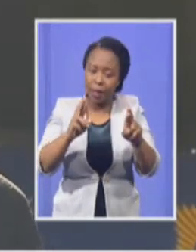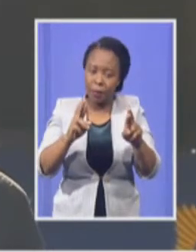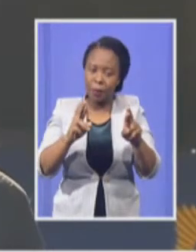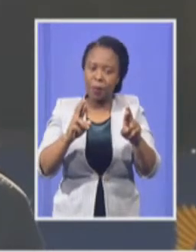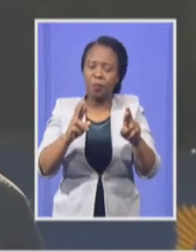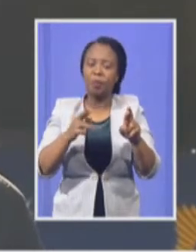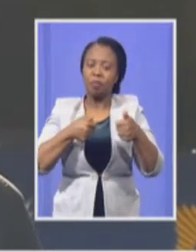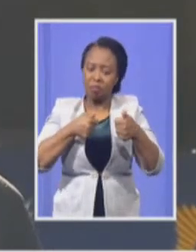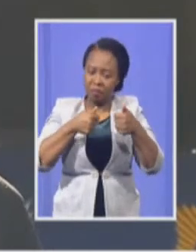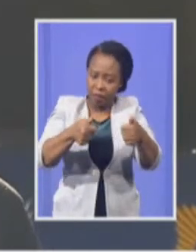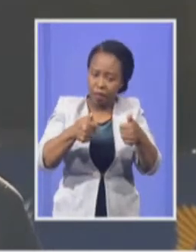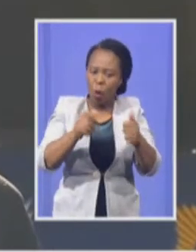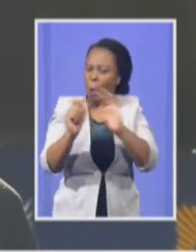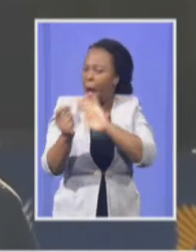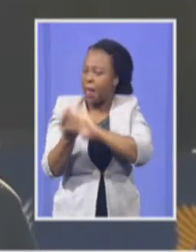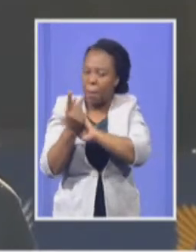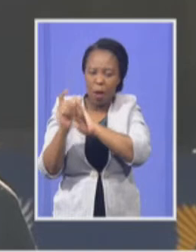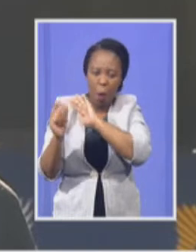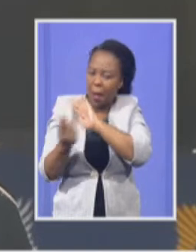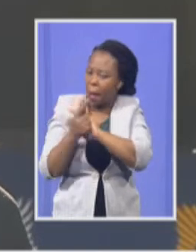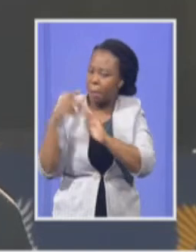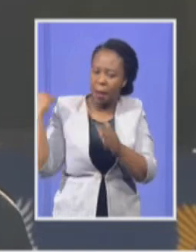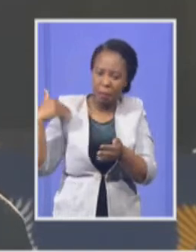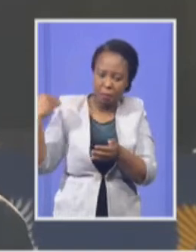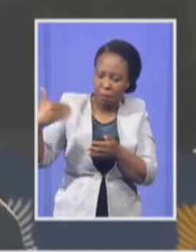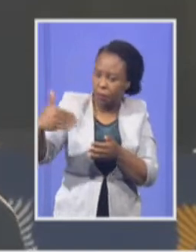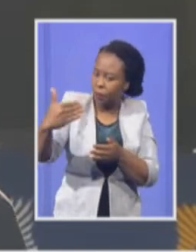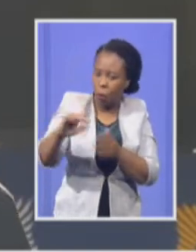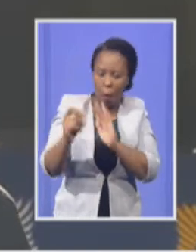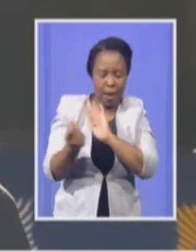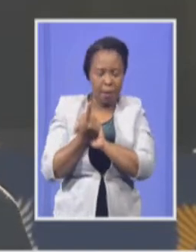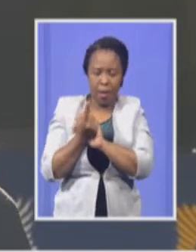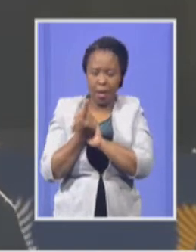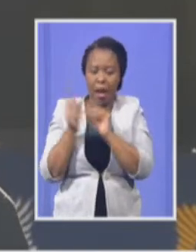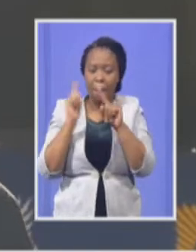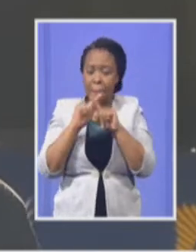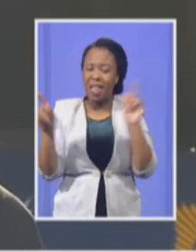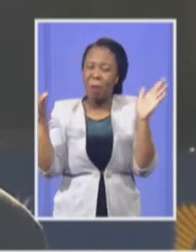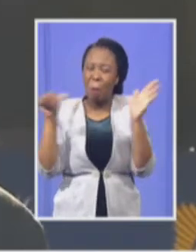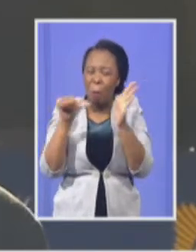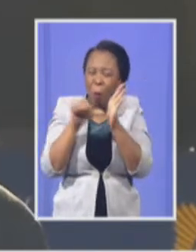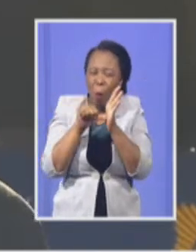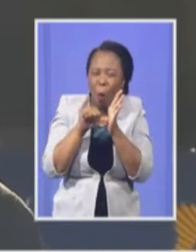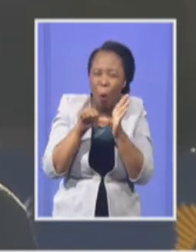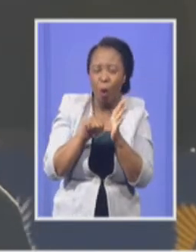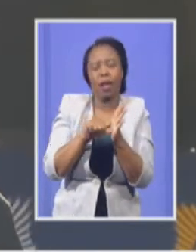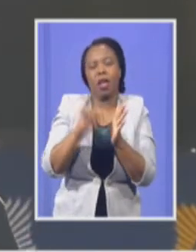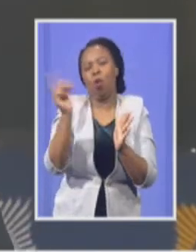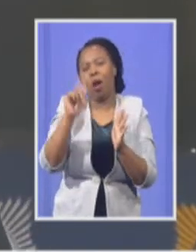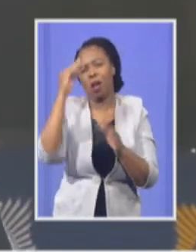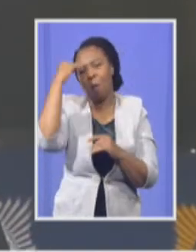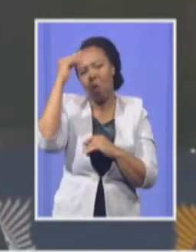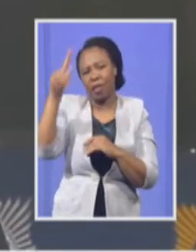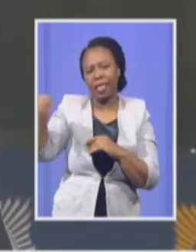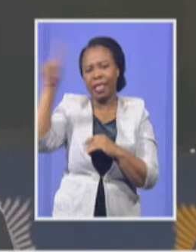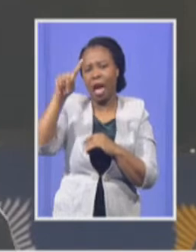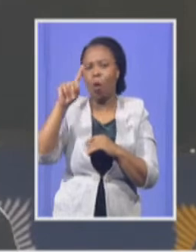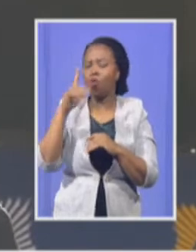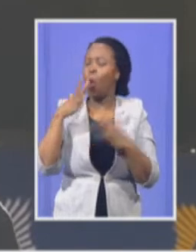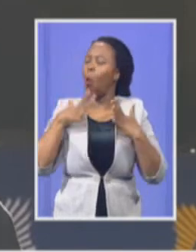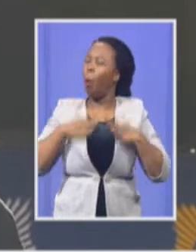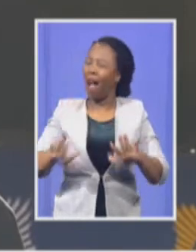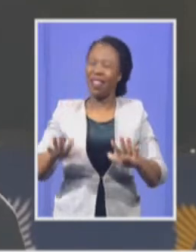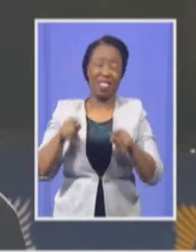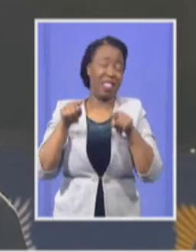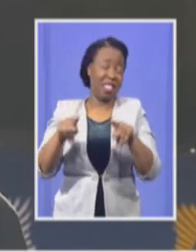ngokuthi kwenze njani kwenziwa yini but okubaluleke kakhulu maphoyisa ukuthi ungaphindi lokho